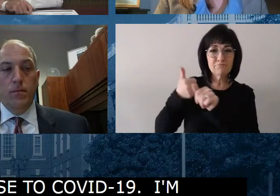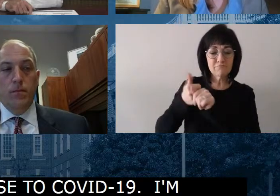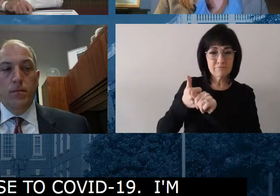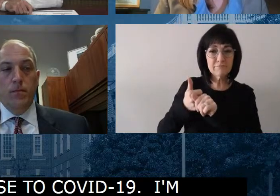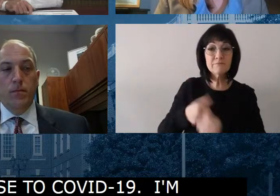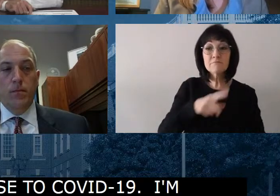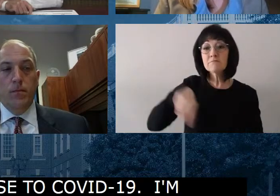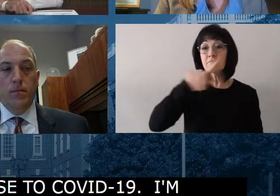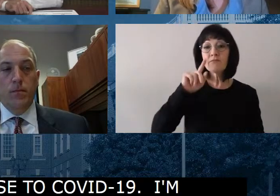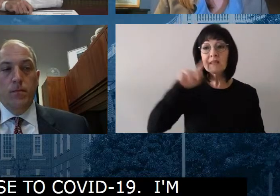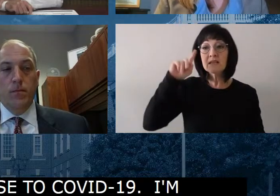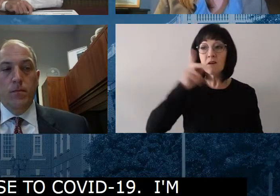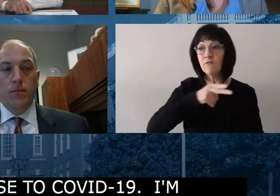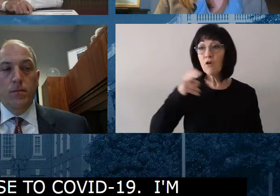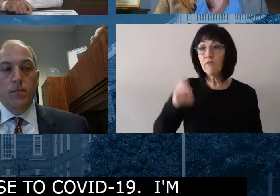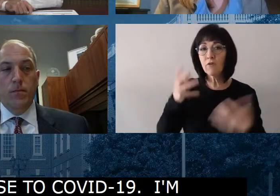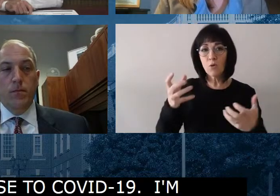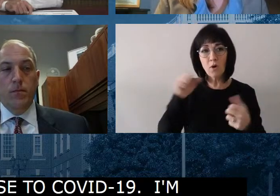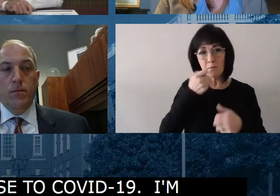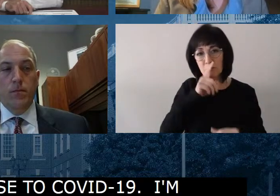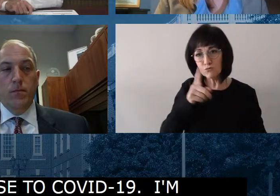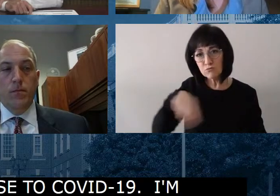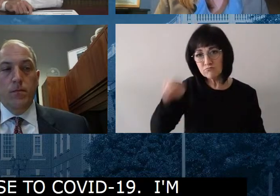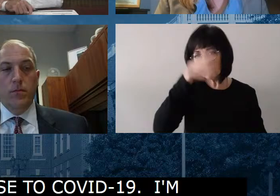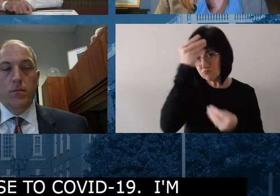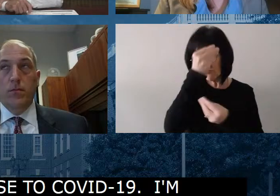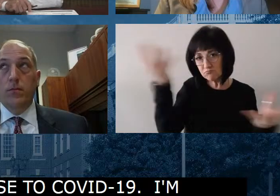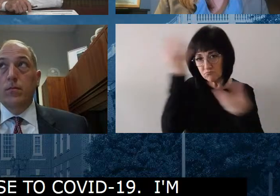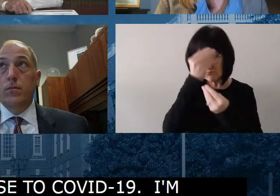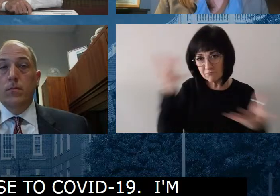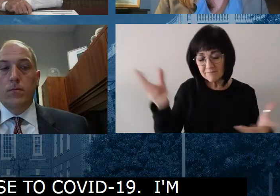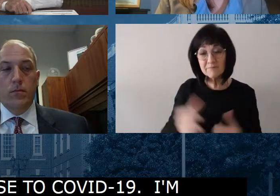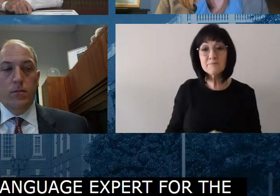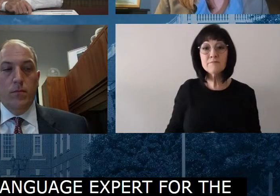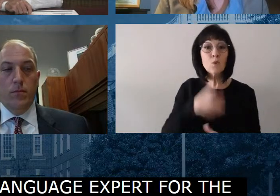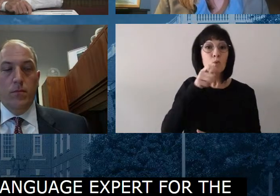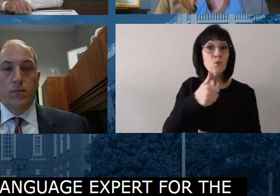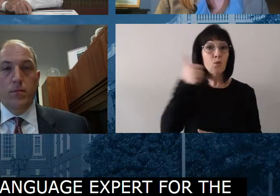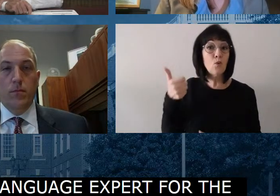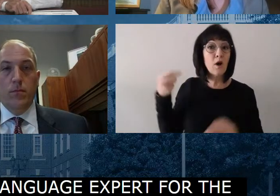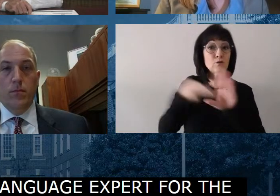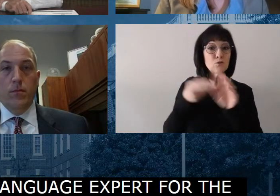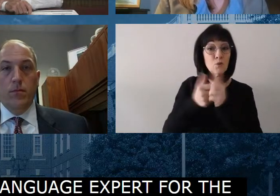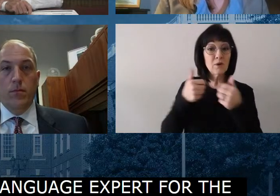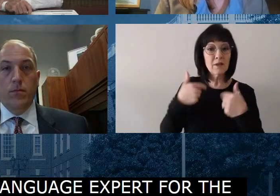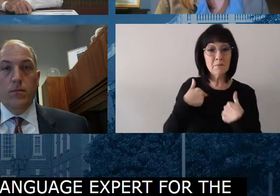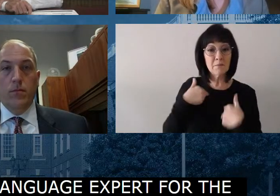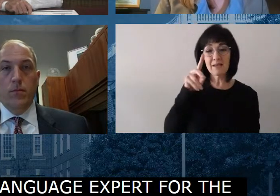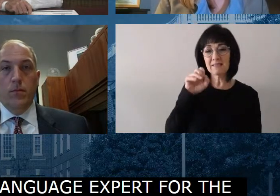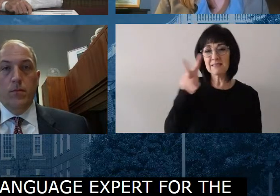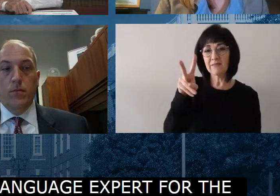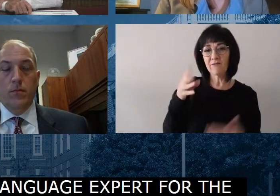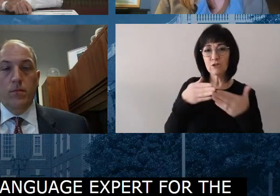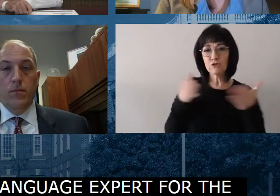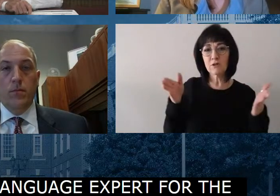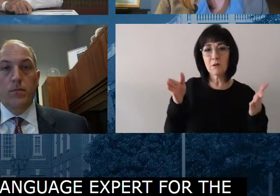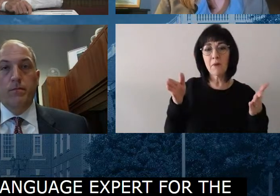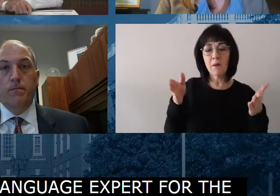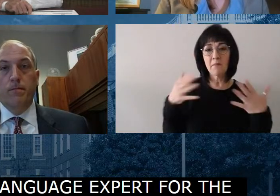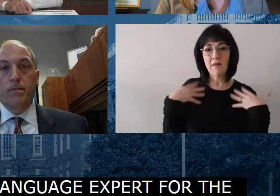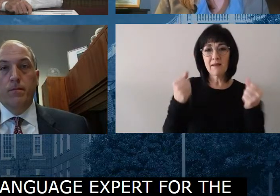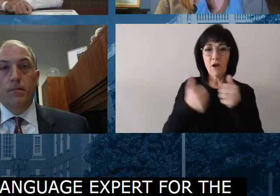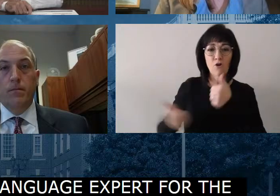the deaf and hard of hearing. I'm also joined by Dr. Carol Rattay, the Director of the Division of Public Health. With us